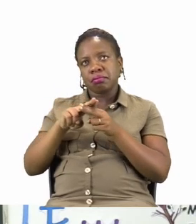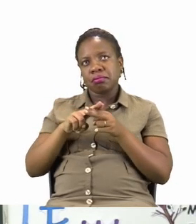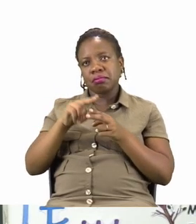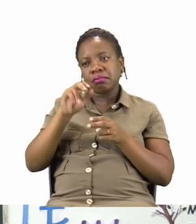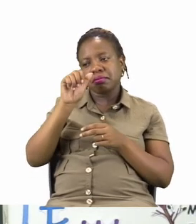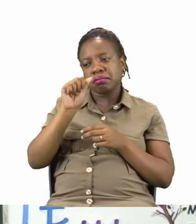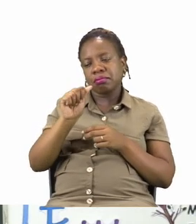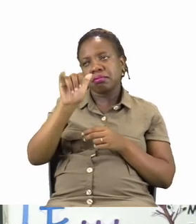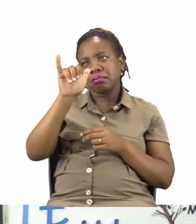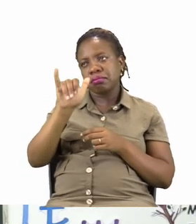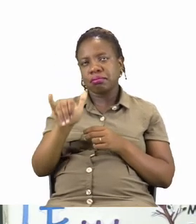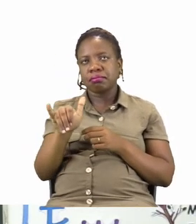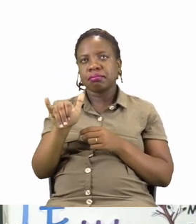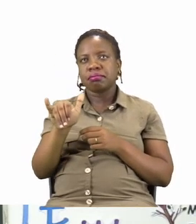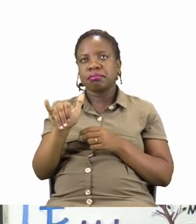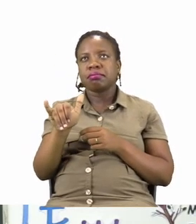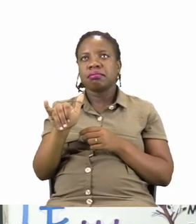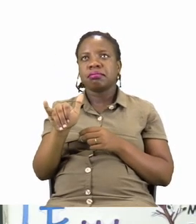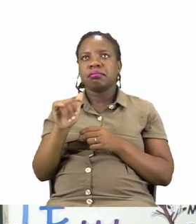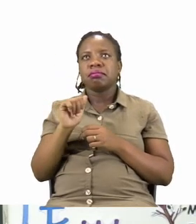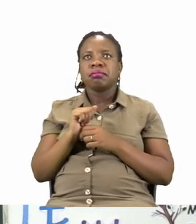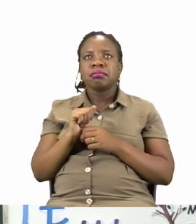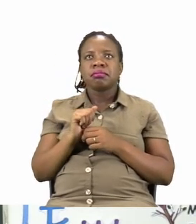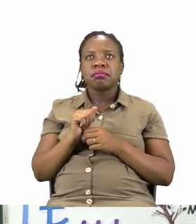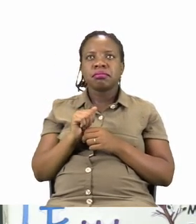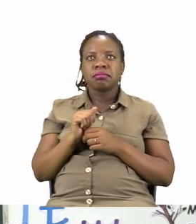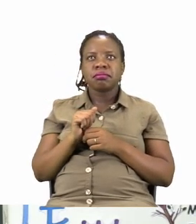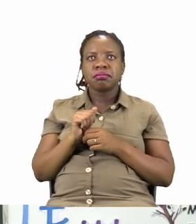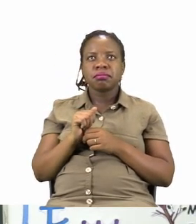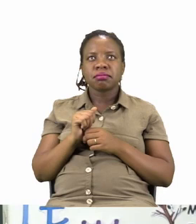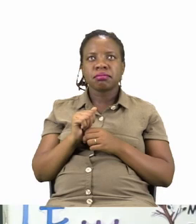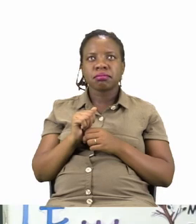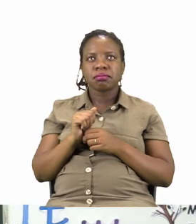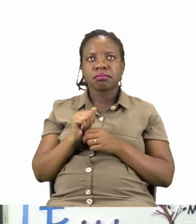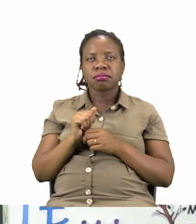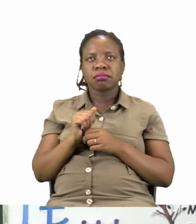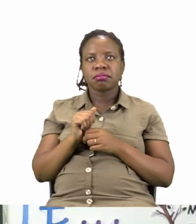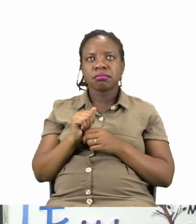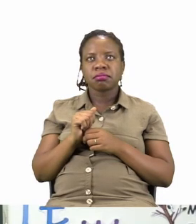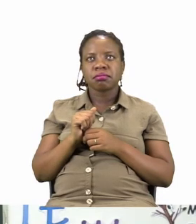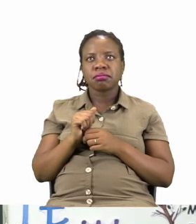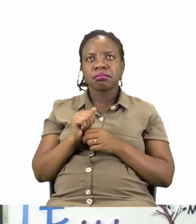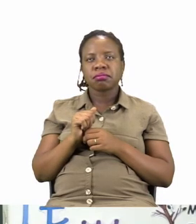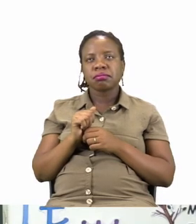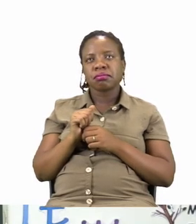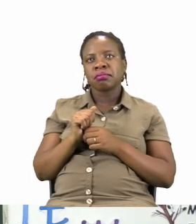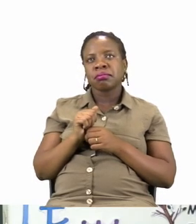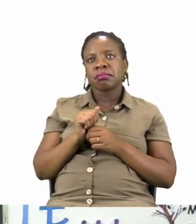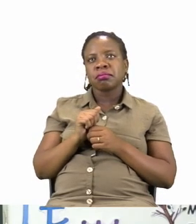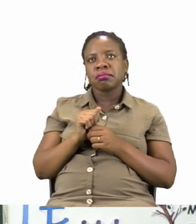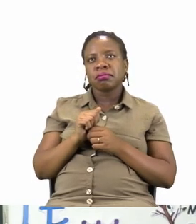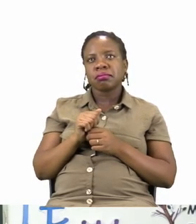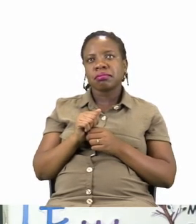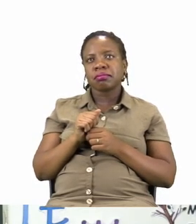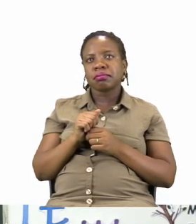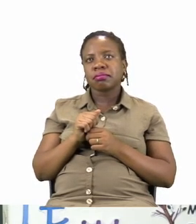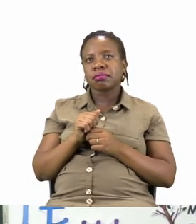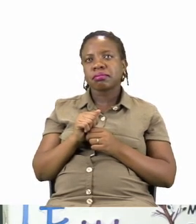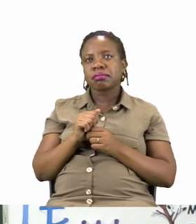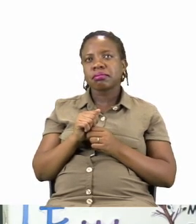word play. But we still hear it as